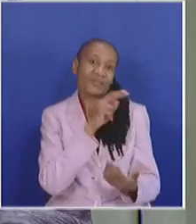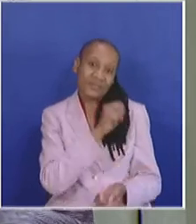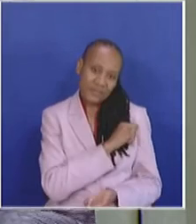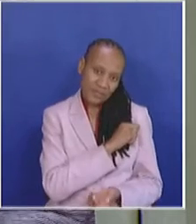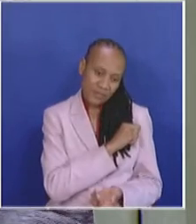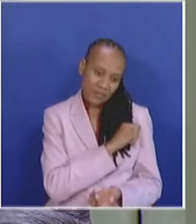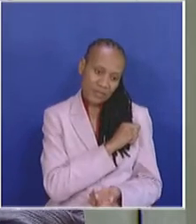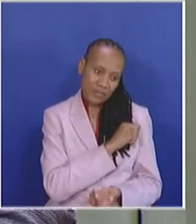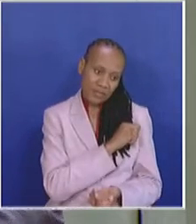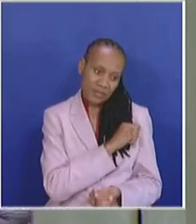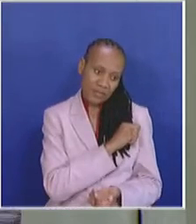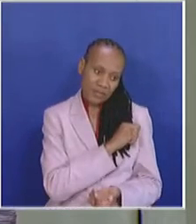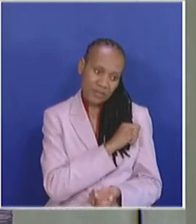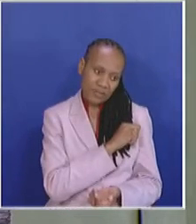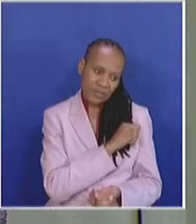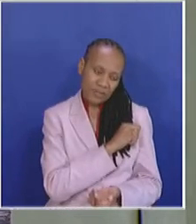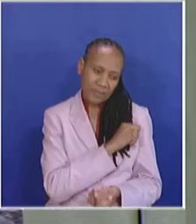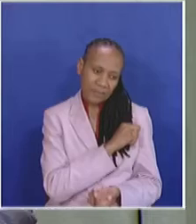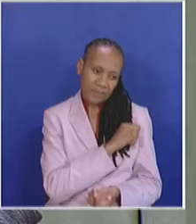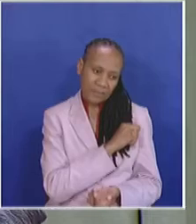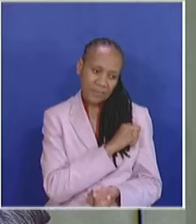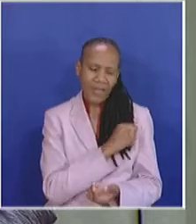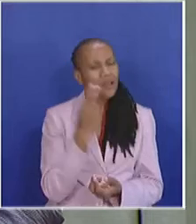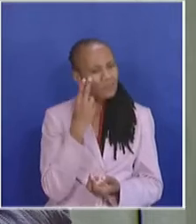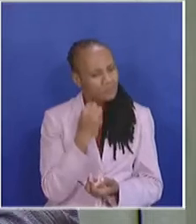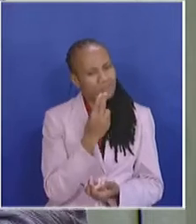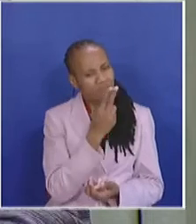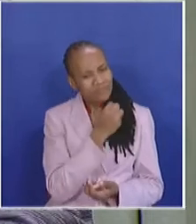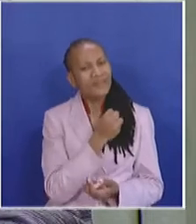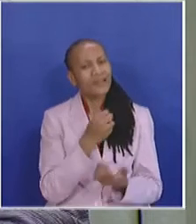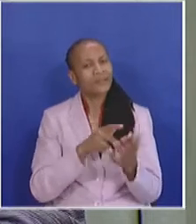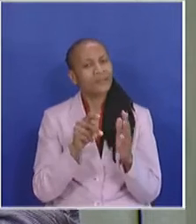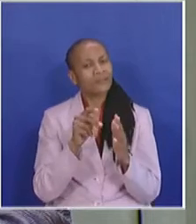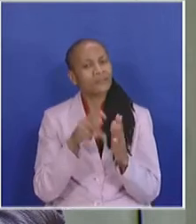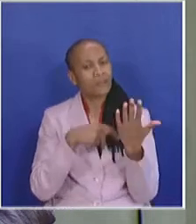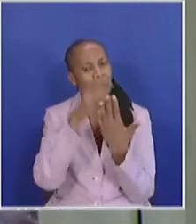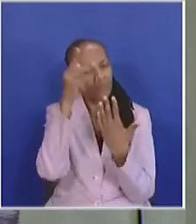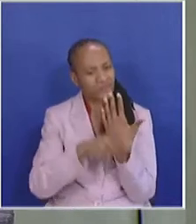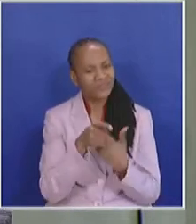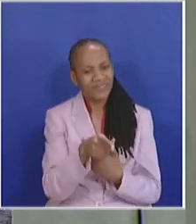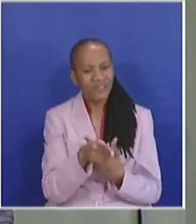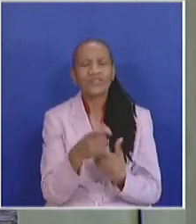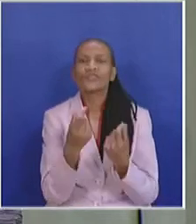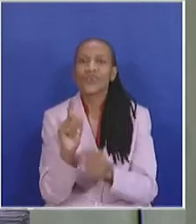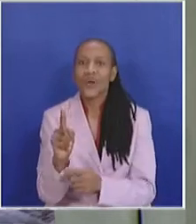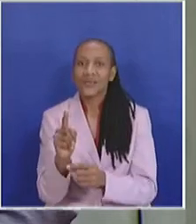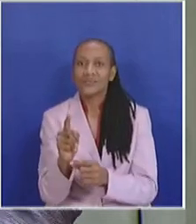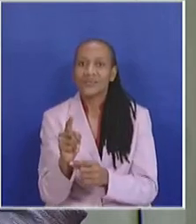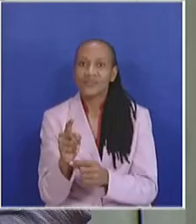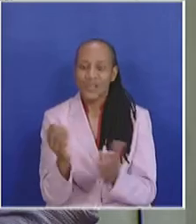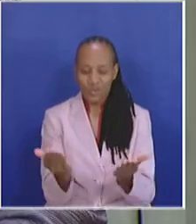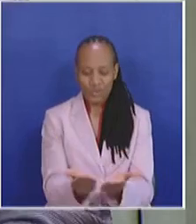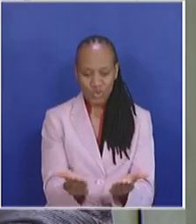is a very beautiful initiative which produced a school which is